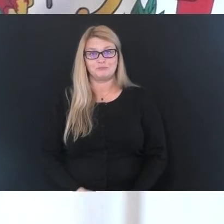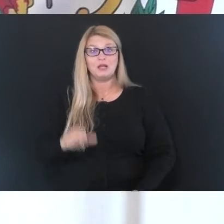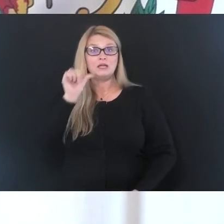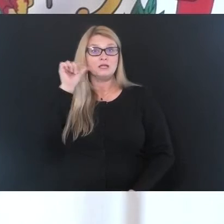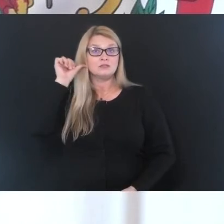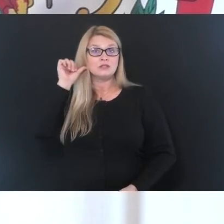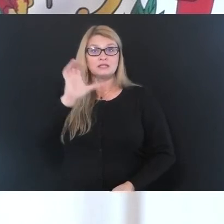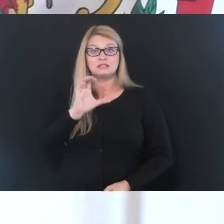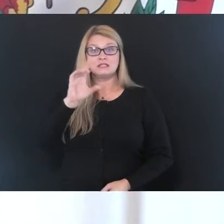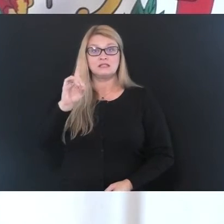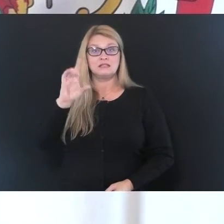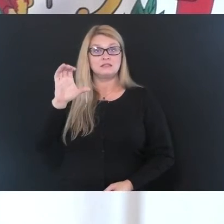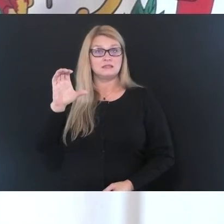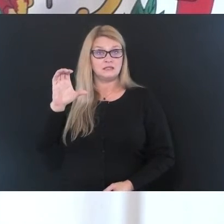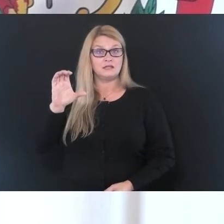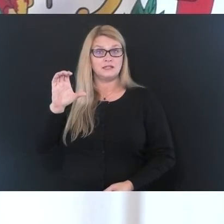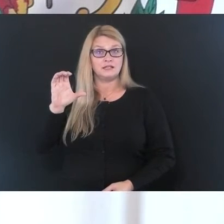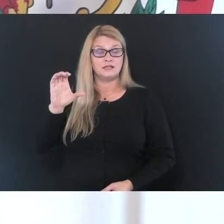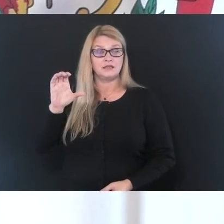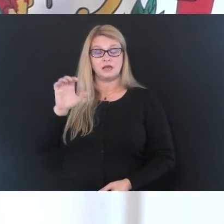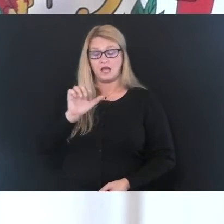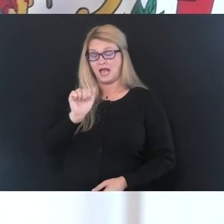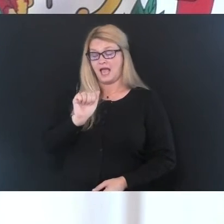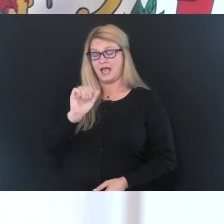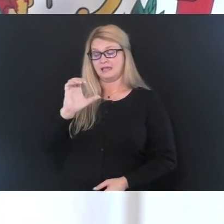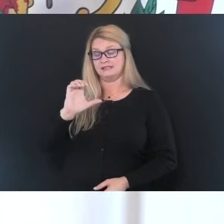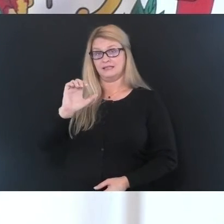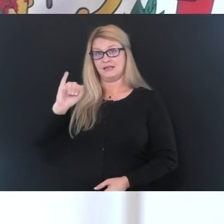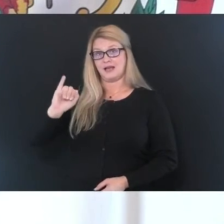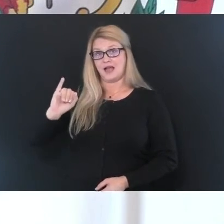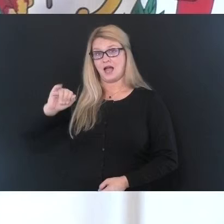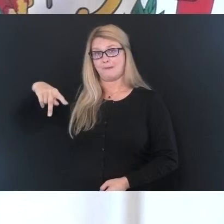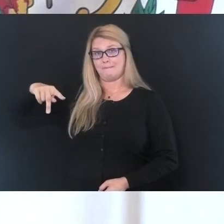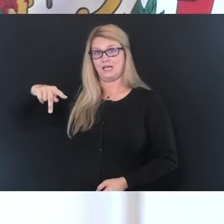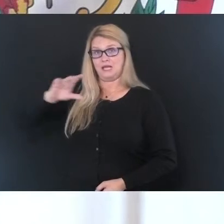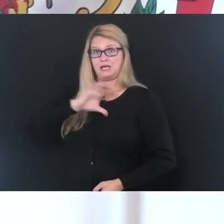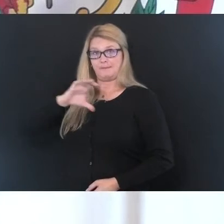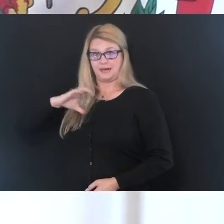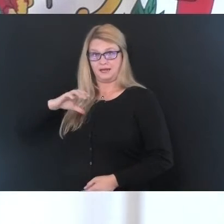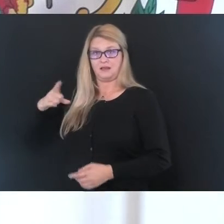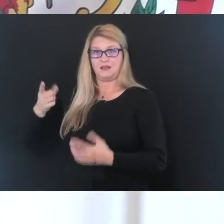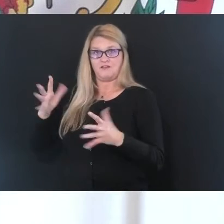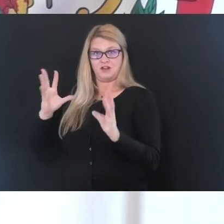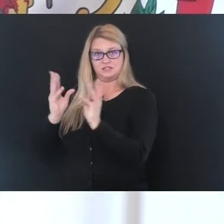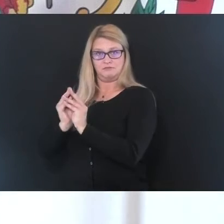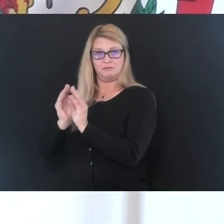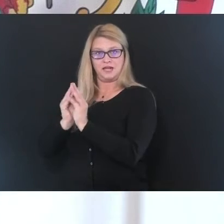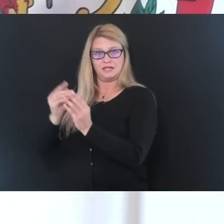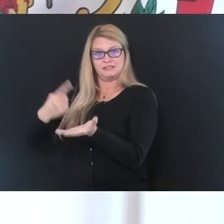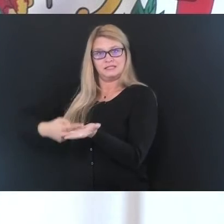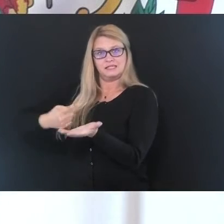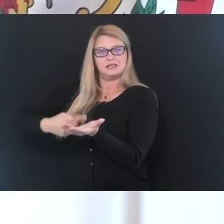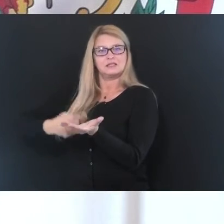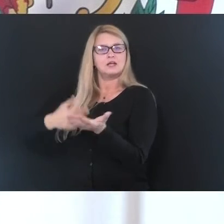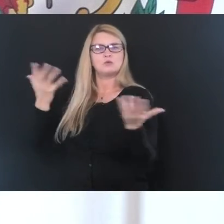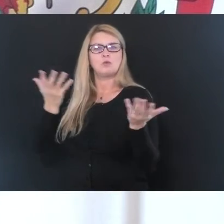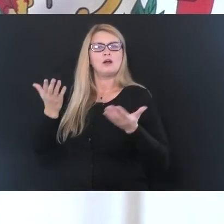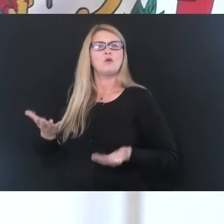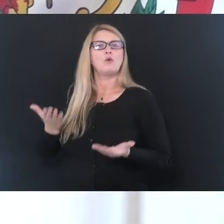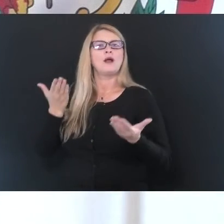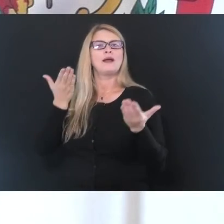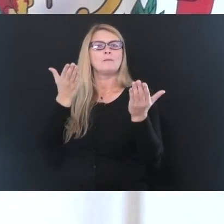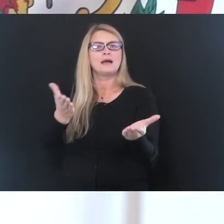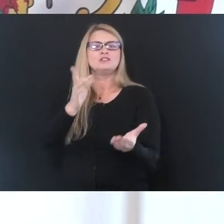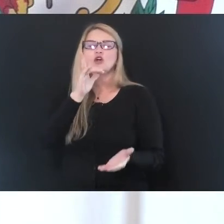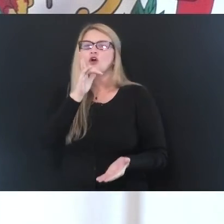Yesterday, the CDC's ACIP committee met to discuss recommendations for who